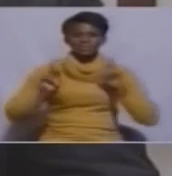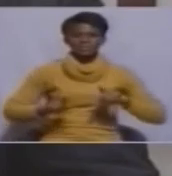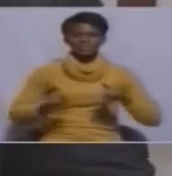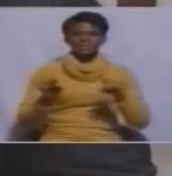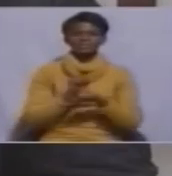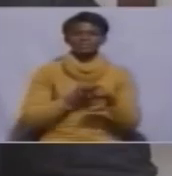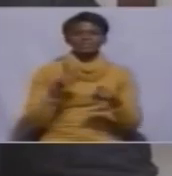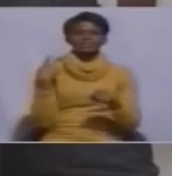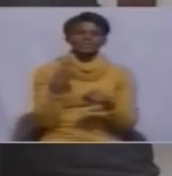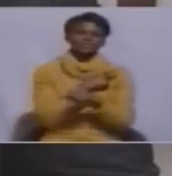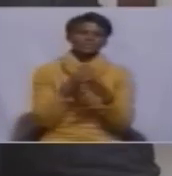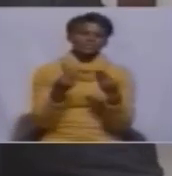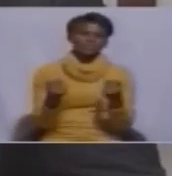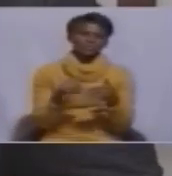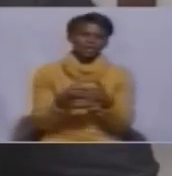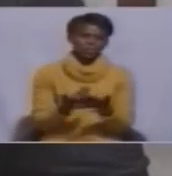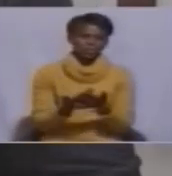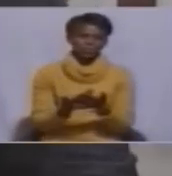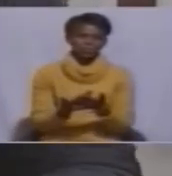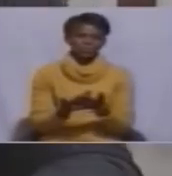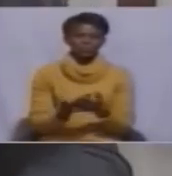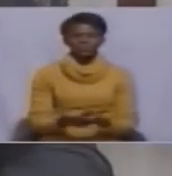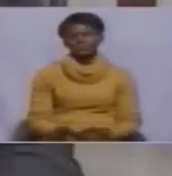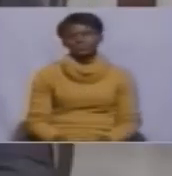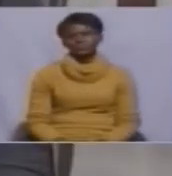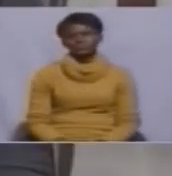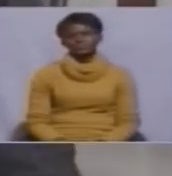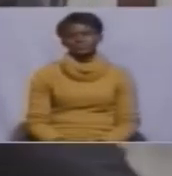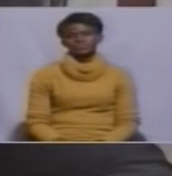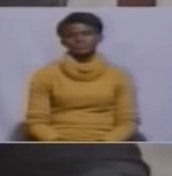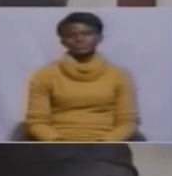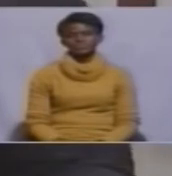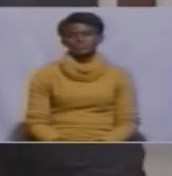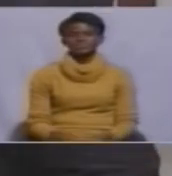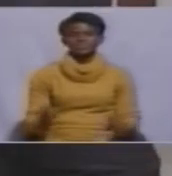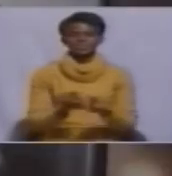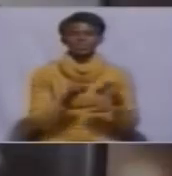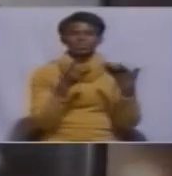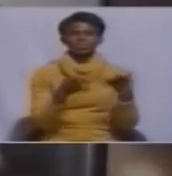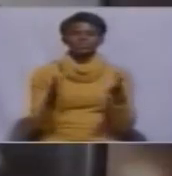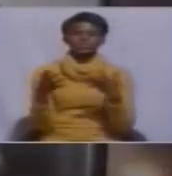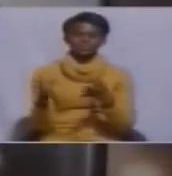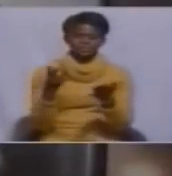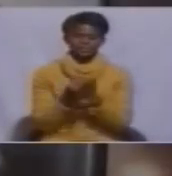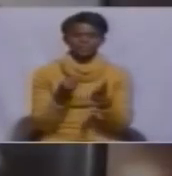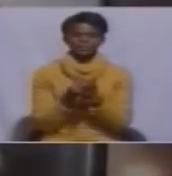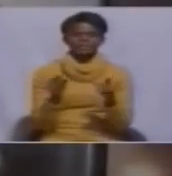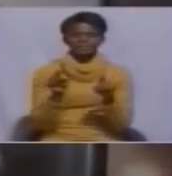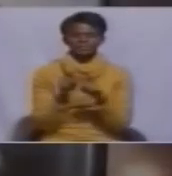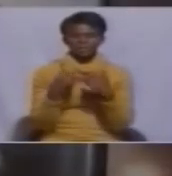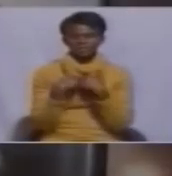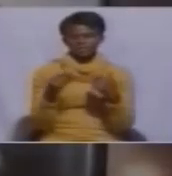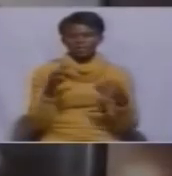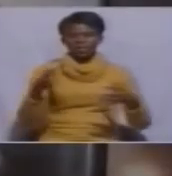to be dissolved? So maybe it may just be a drain on the resources. The resources of the nation. Now, there's another